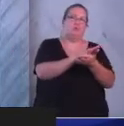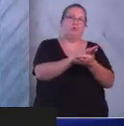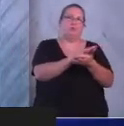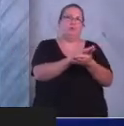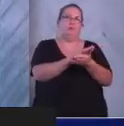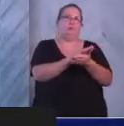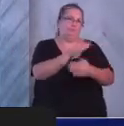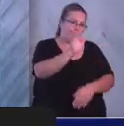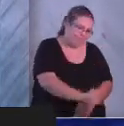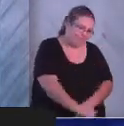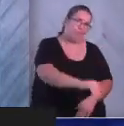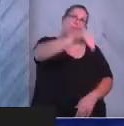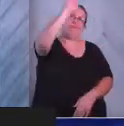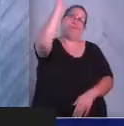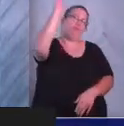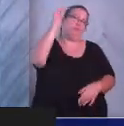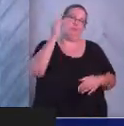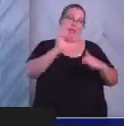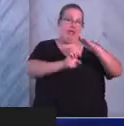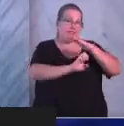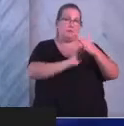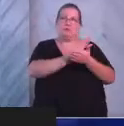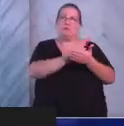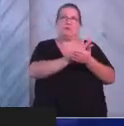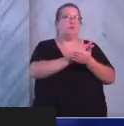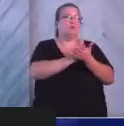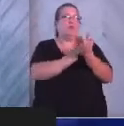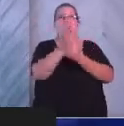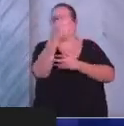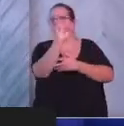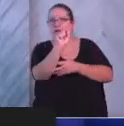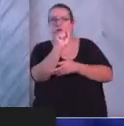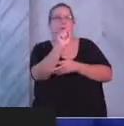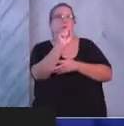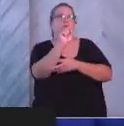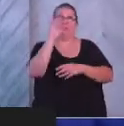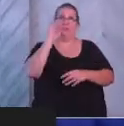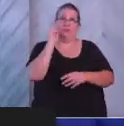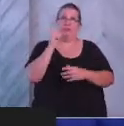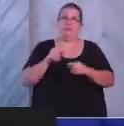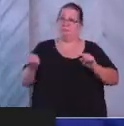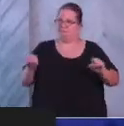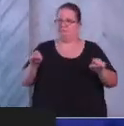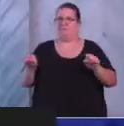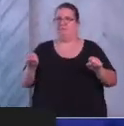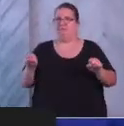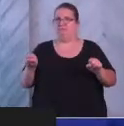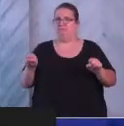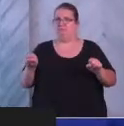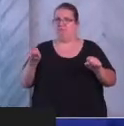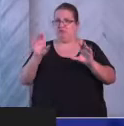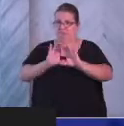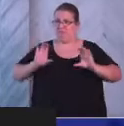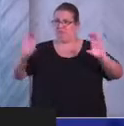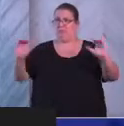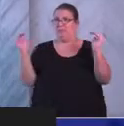their entire elementary school and high school experience, are they all entitled